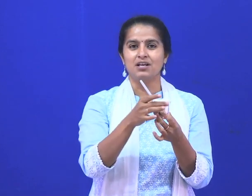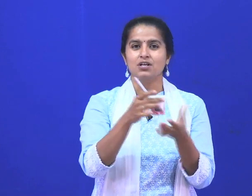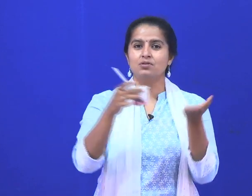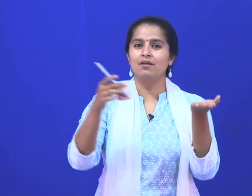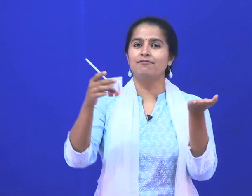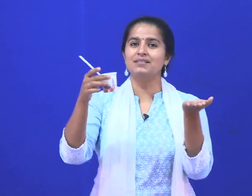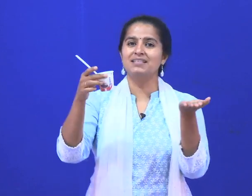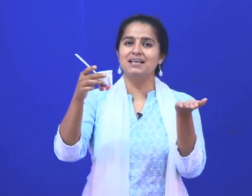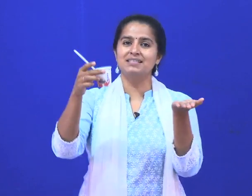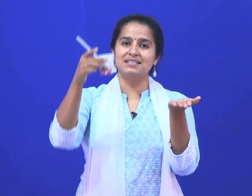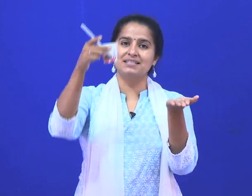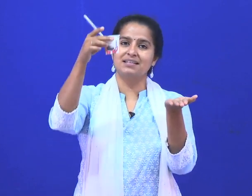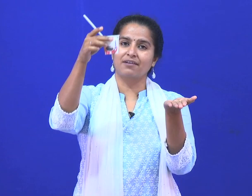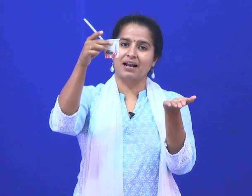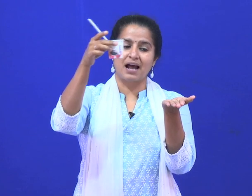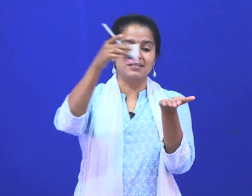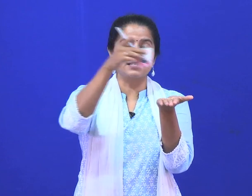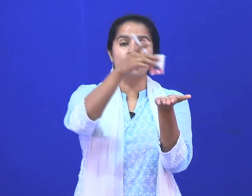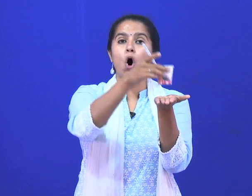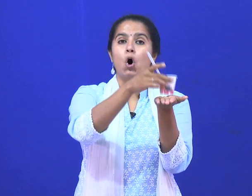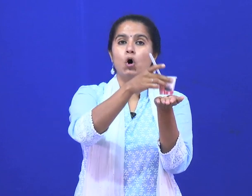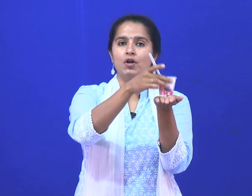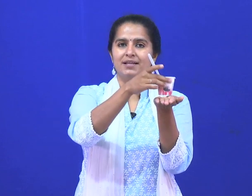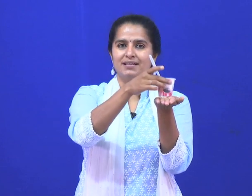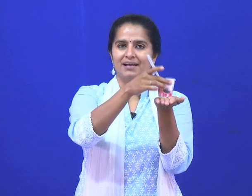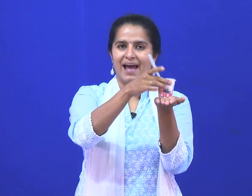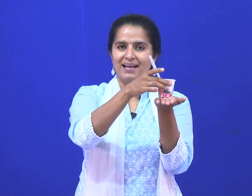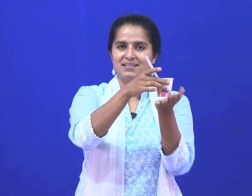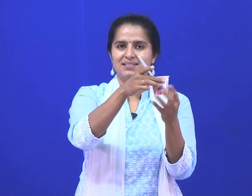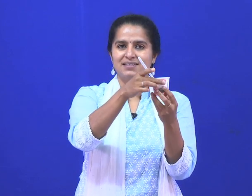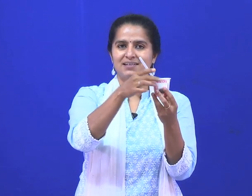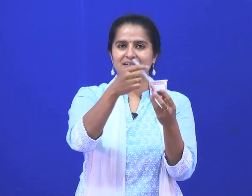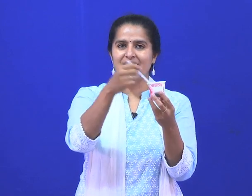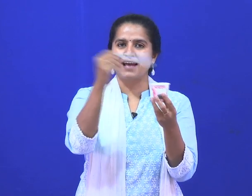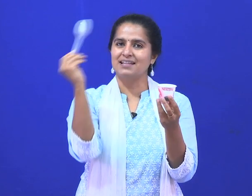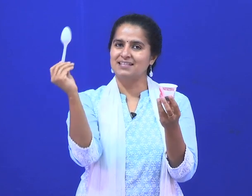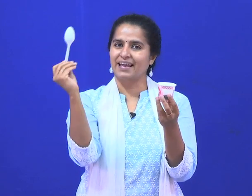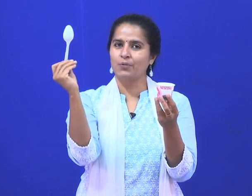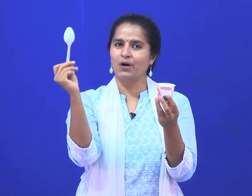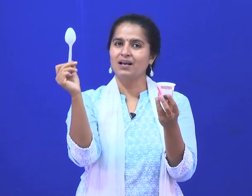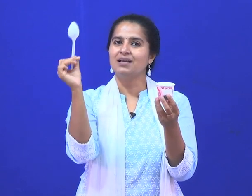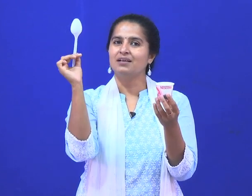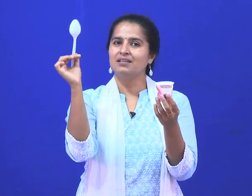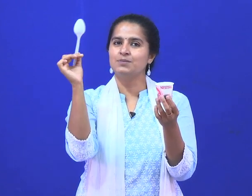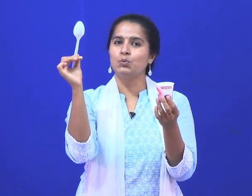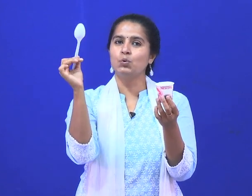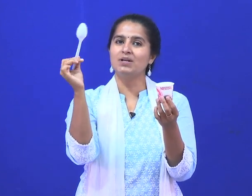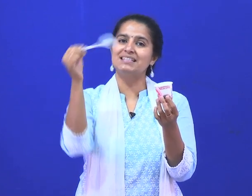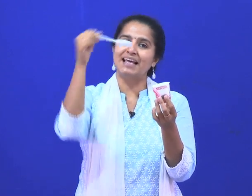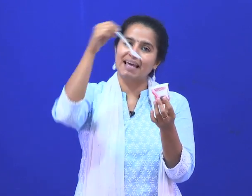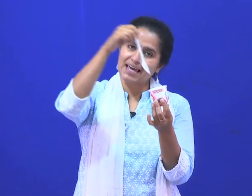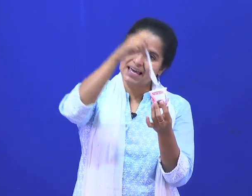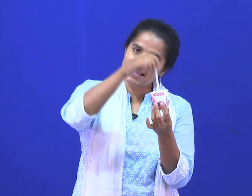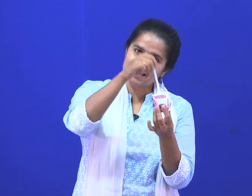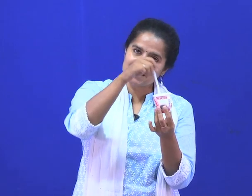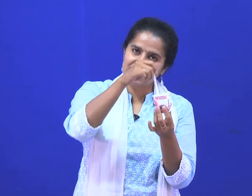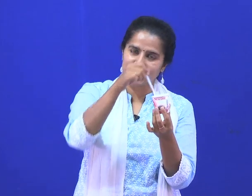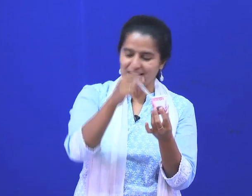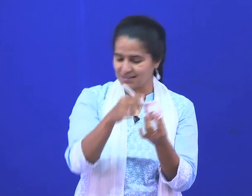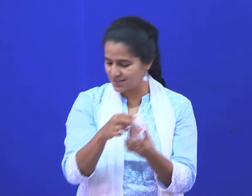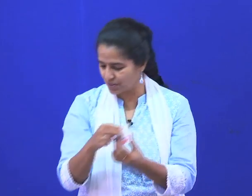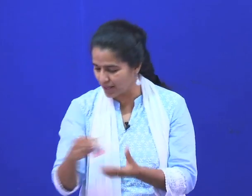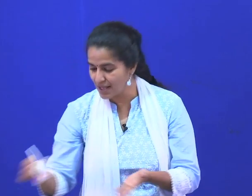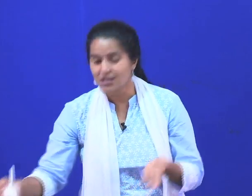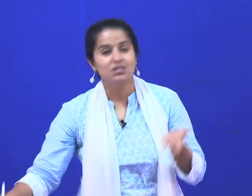asti. So in the first case, it is the glass is on the hand. And in the second one, the spoon is in